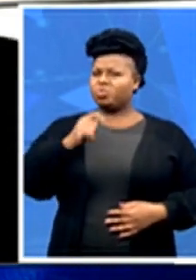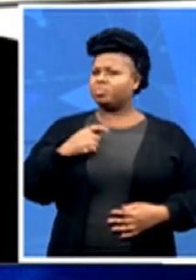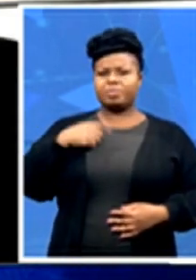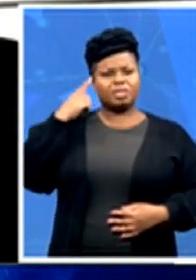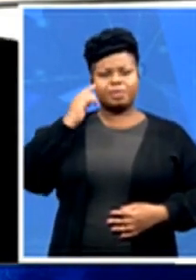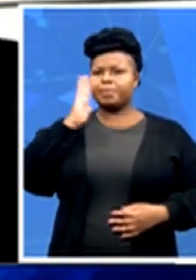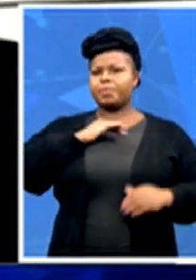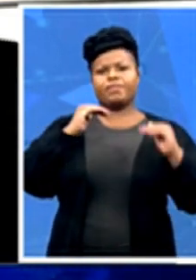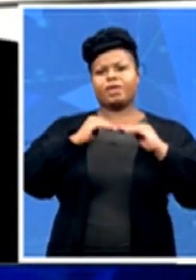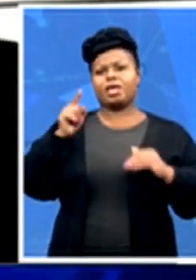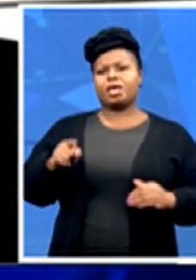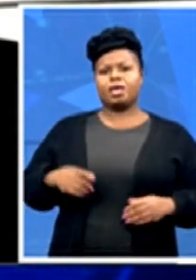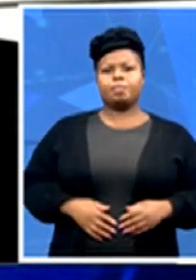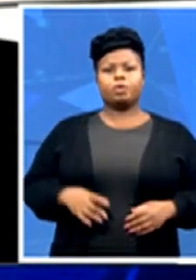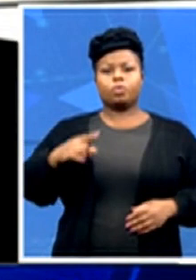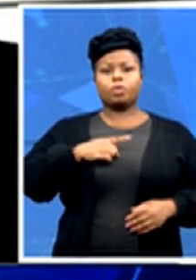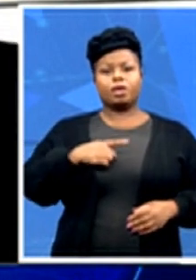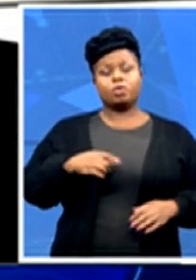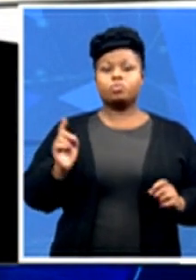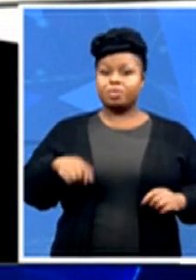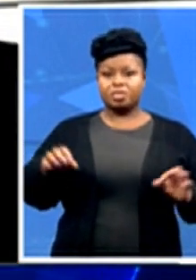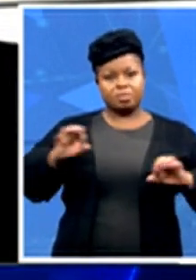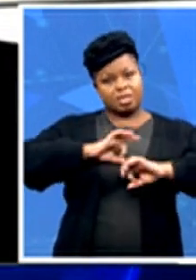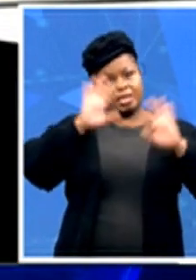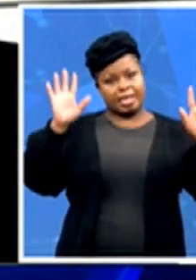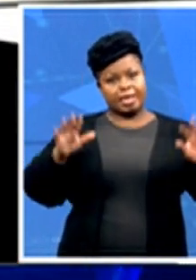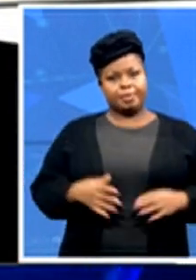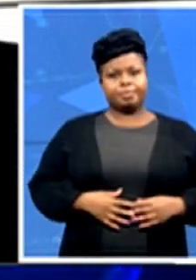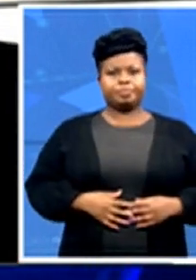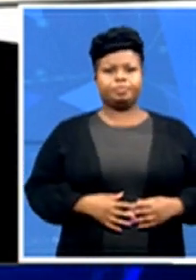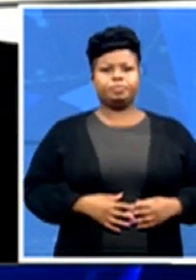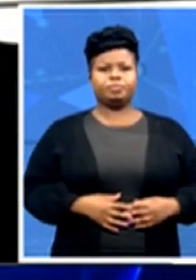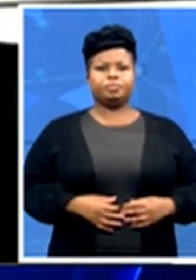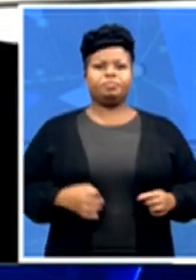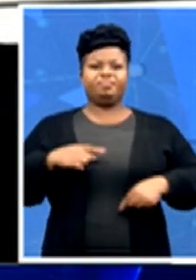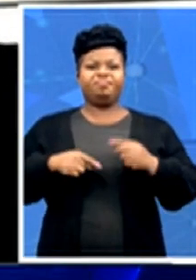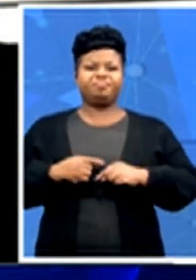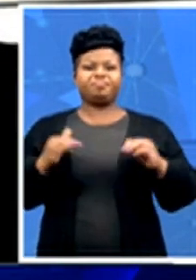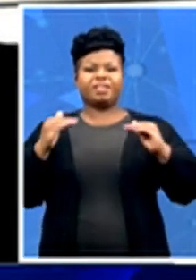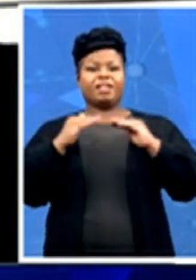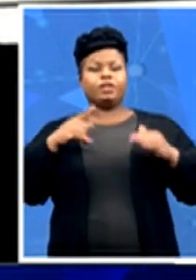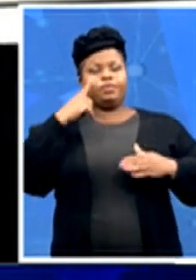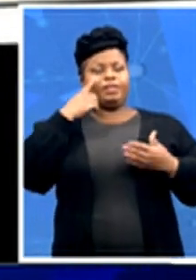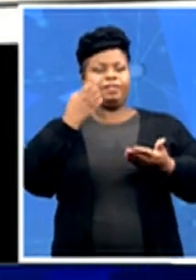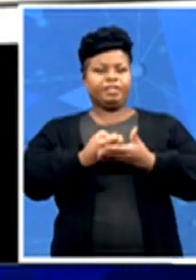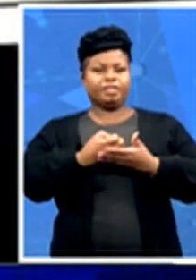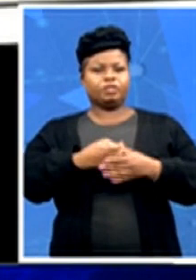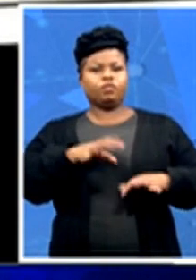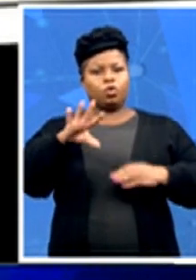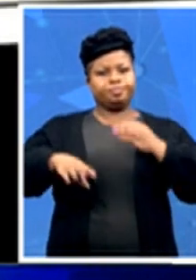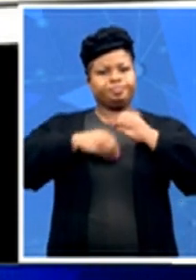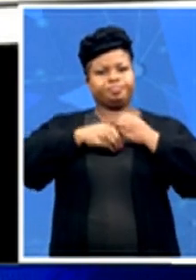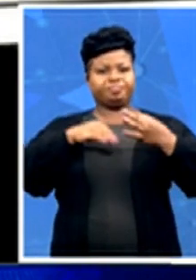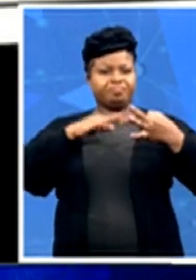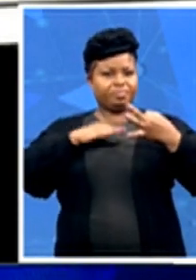be very clear about the level of evidence for booster doses. Right now, that evidence